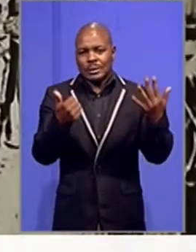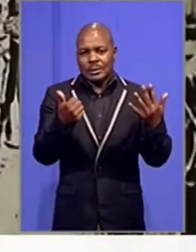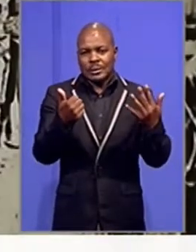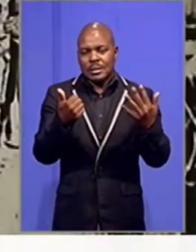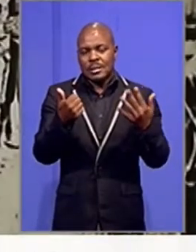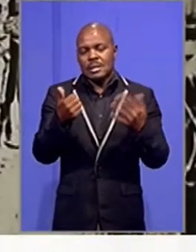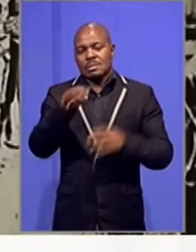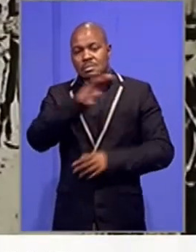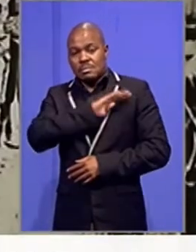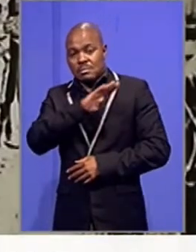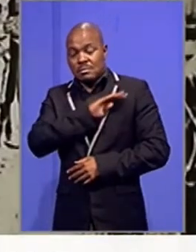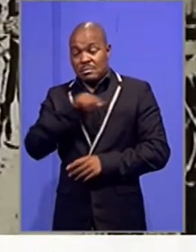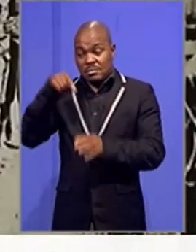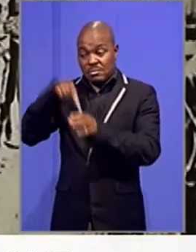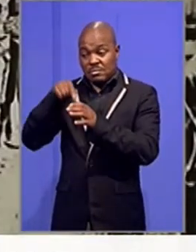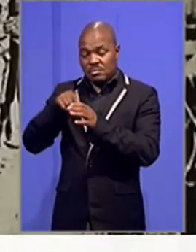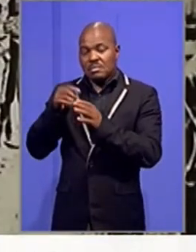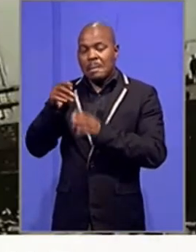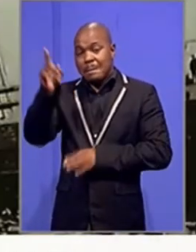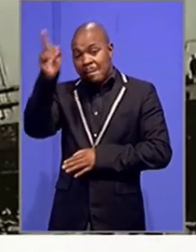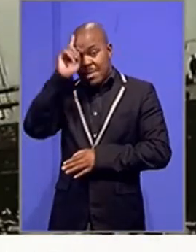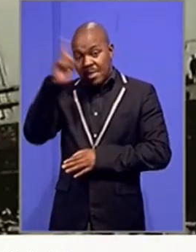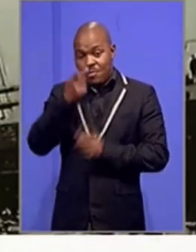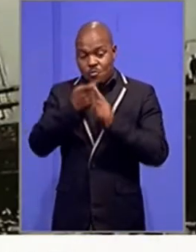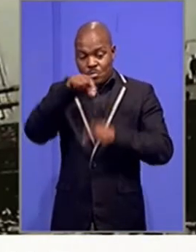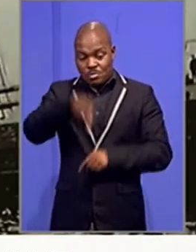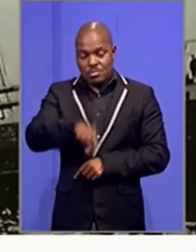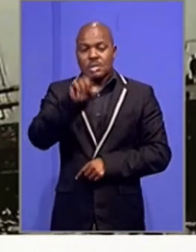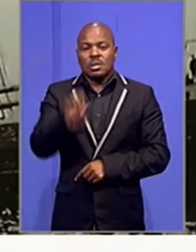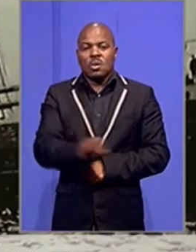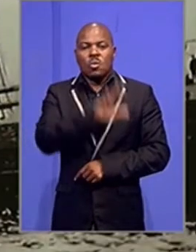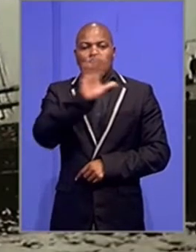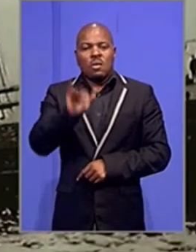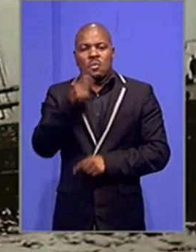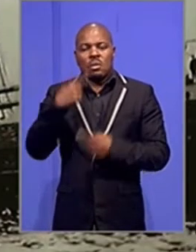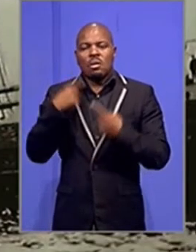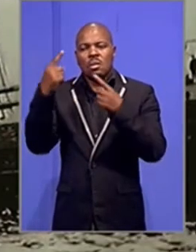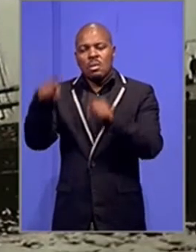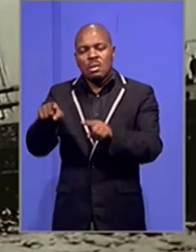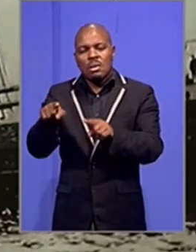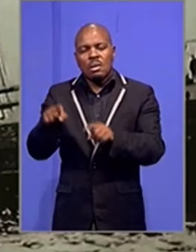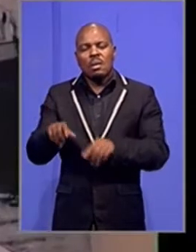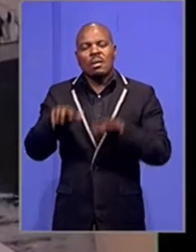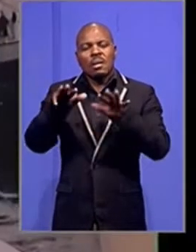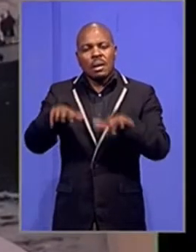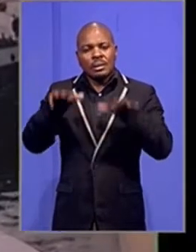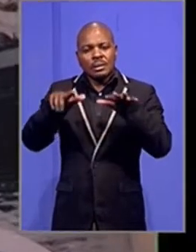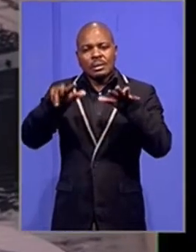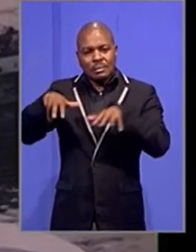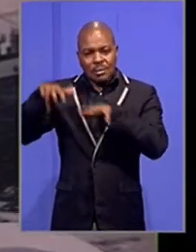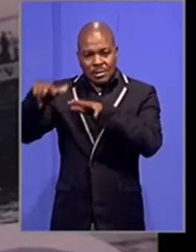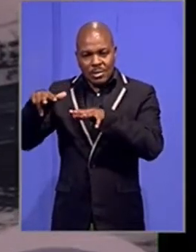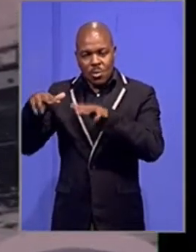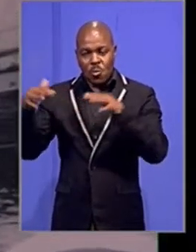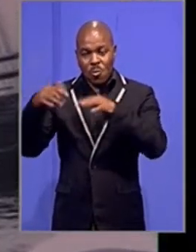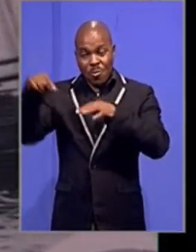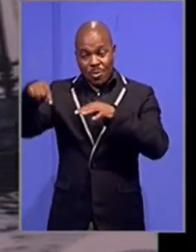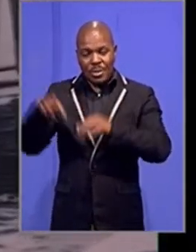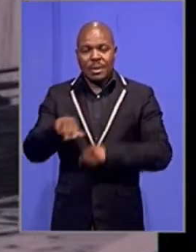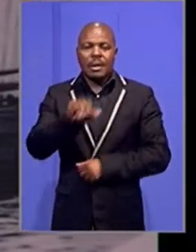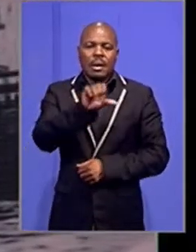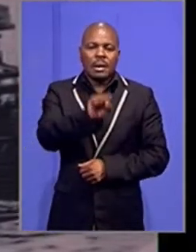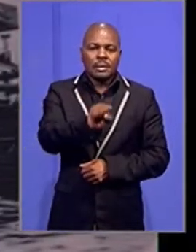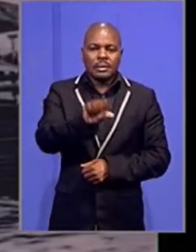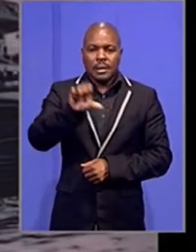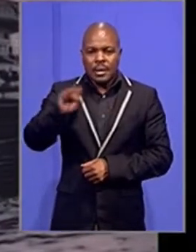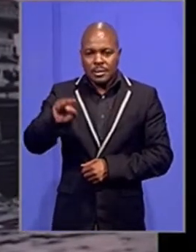646 bao e neng le masole a batho ba batsho a Afrika Borwa a ileng a hlokahalla ka 1917 nakong eo sekepe sa SS Mendi